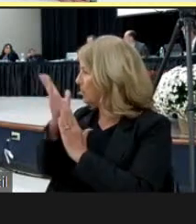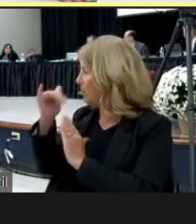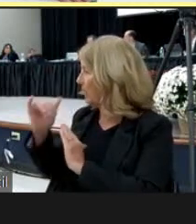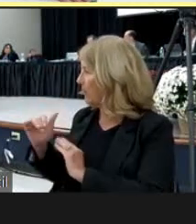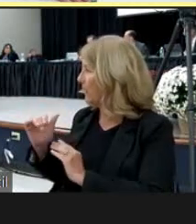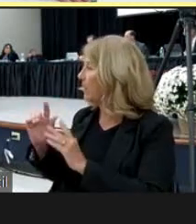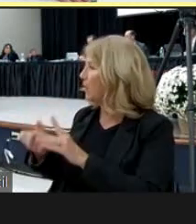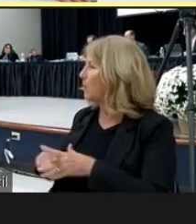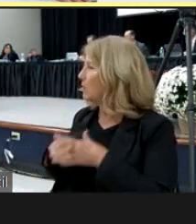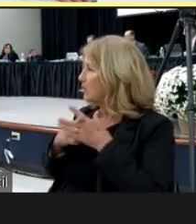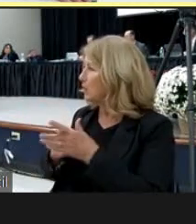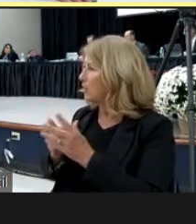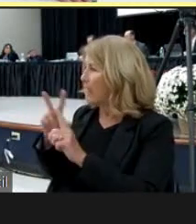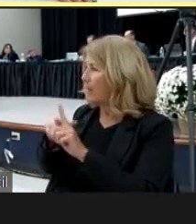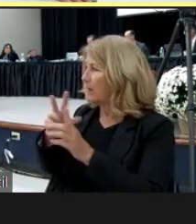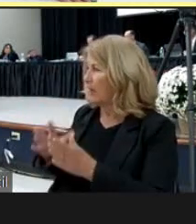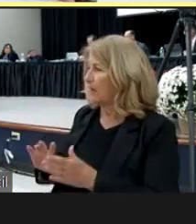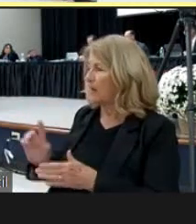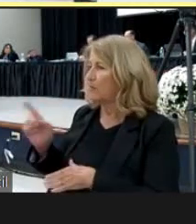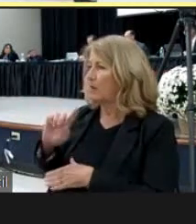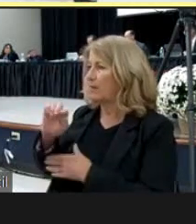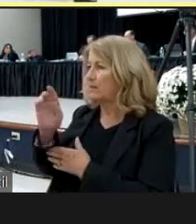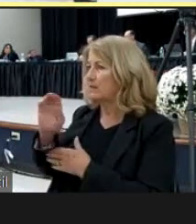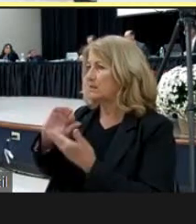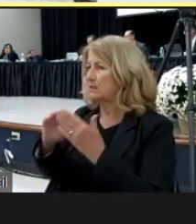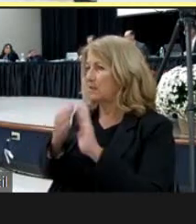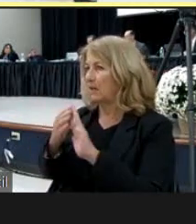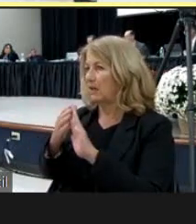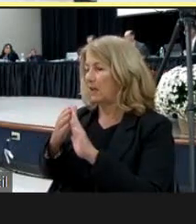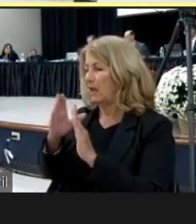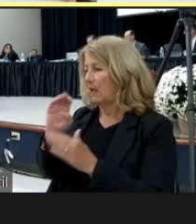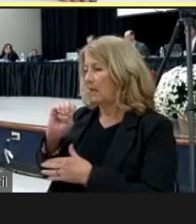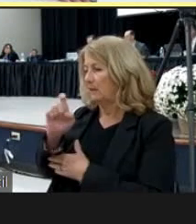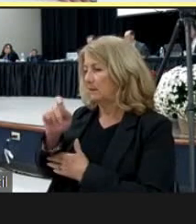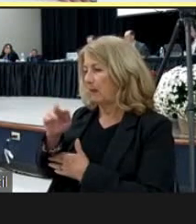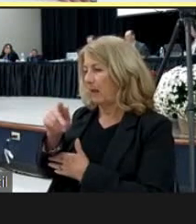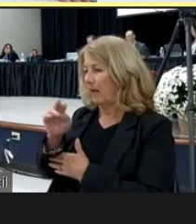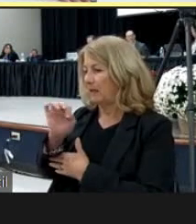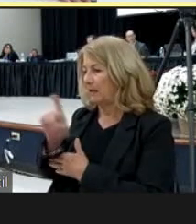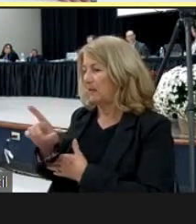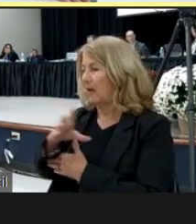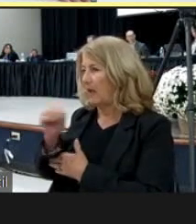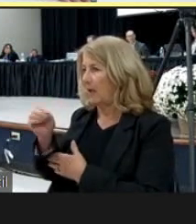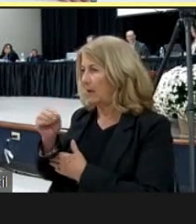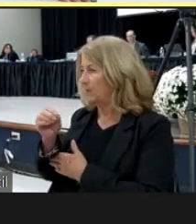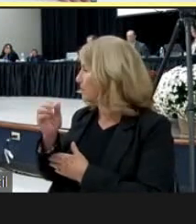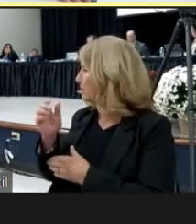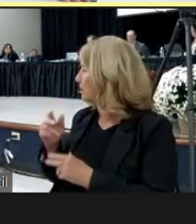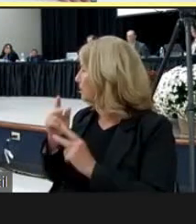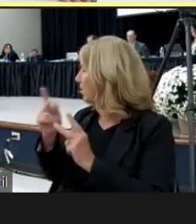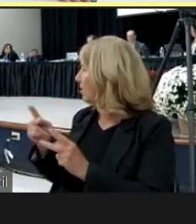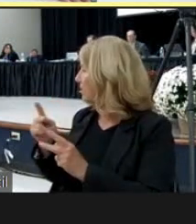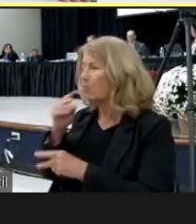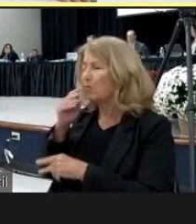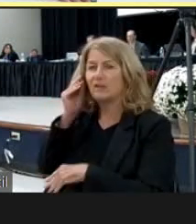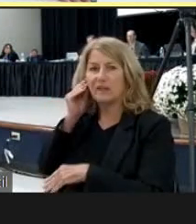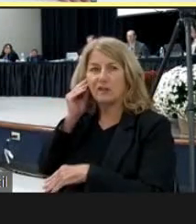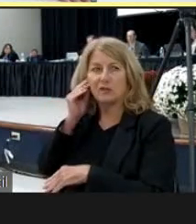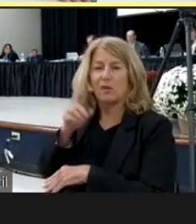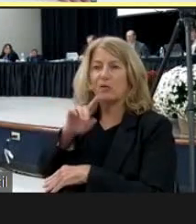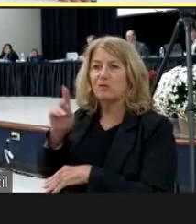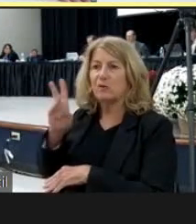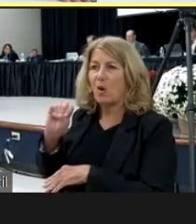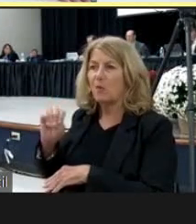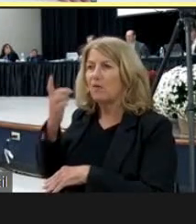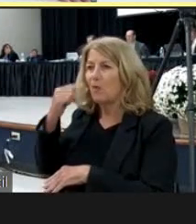city expanded to provide that zoning protection of residential zoning for those houses on property.